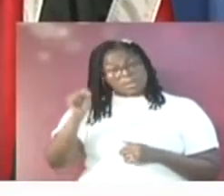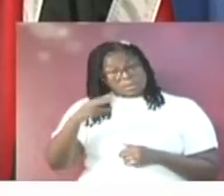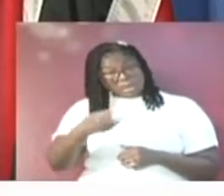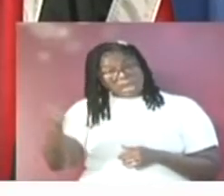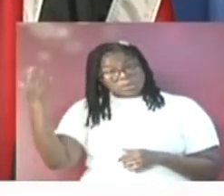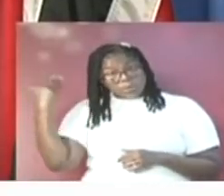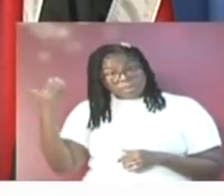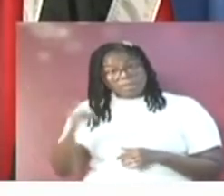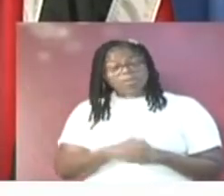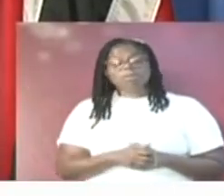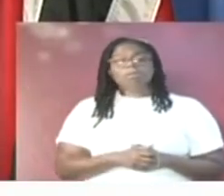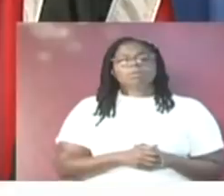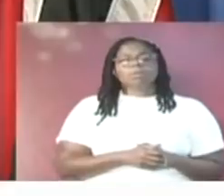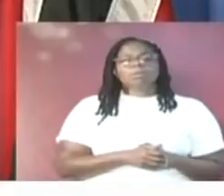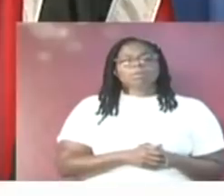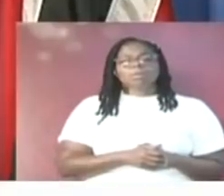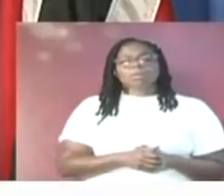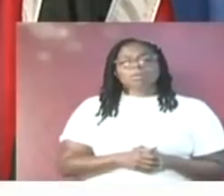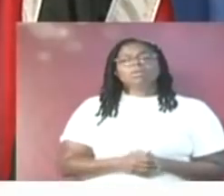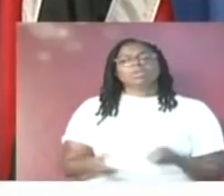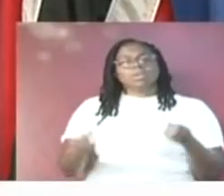information provided to you today,